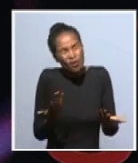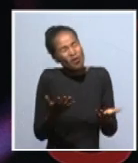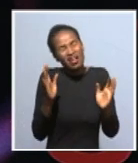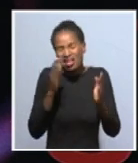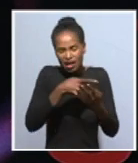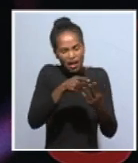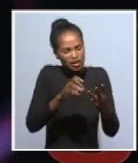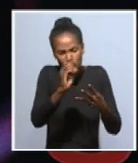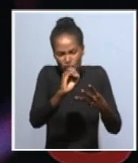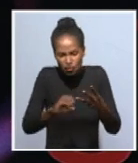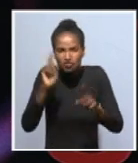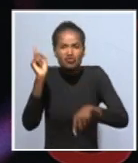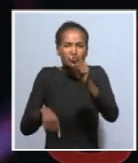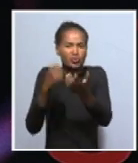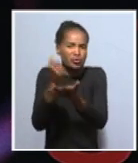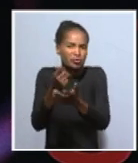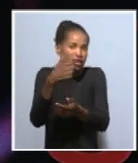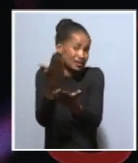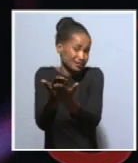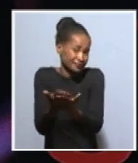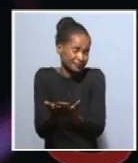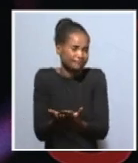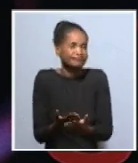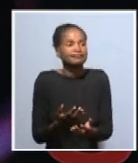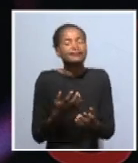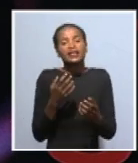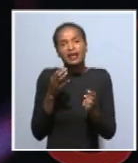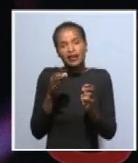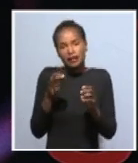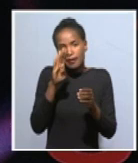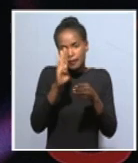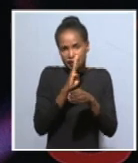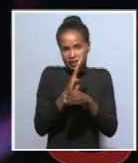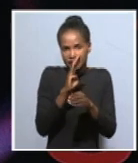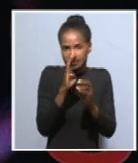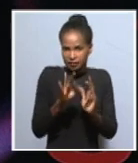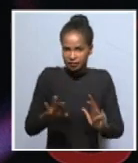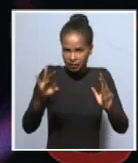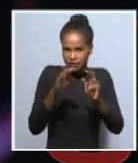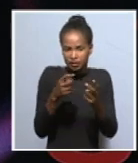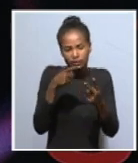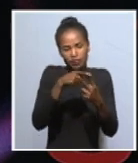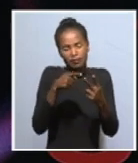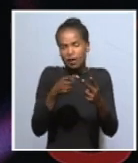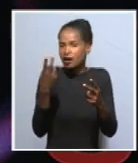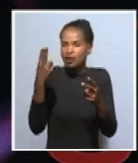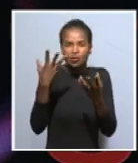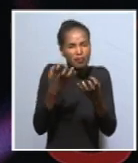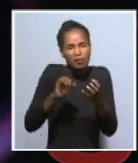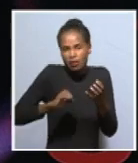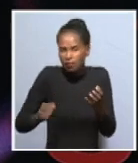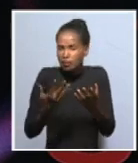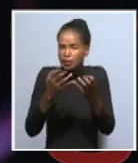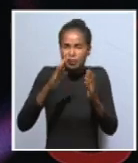collateral, and for especially communal farmers, we have also two types of no collateral loans. And of